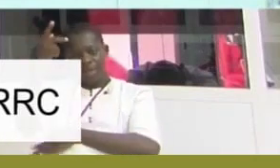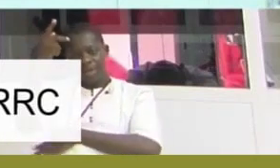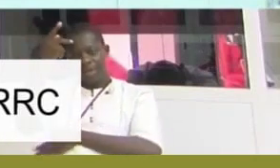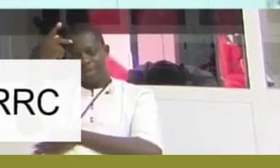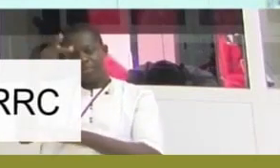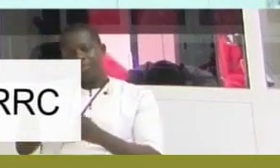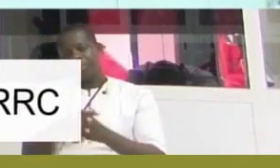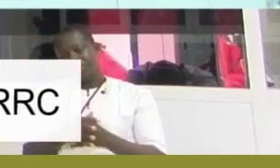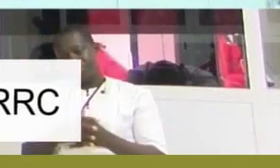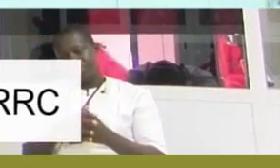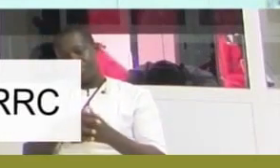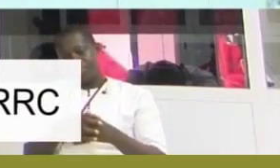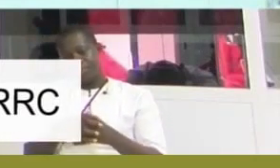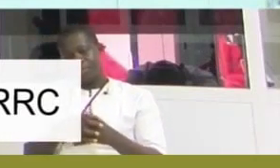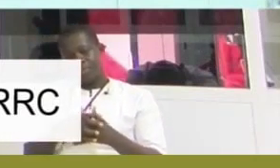Kanilai,